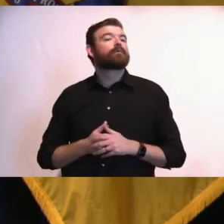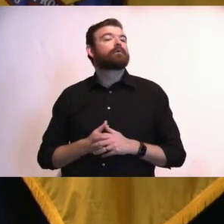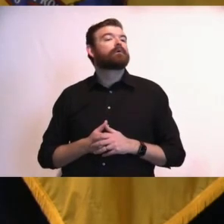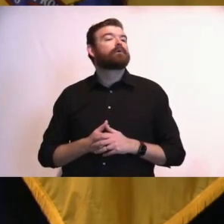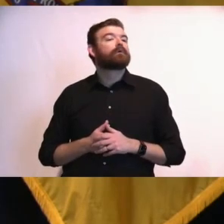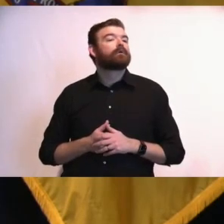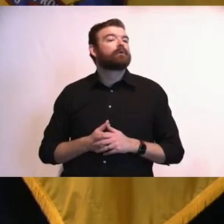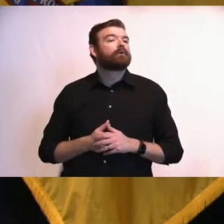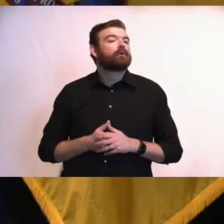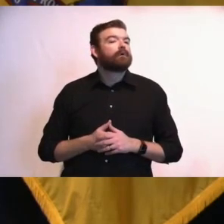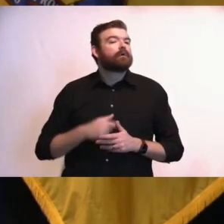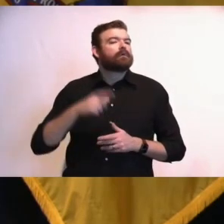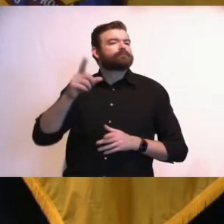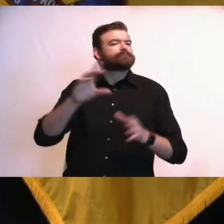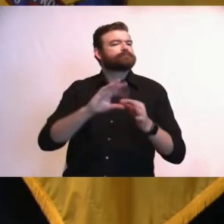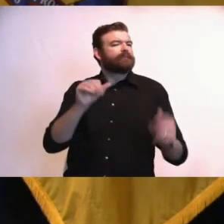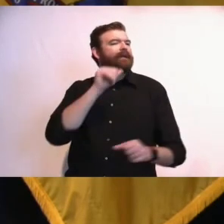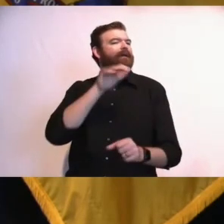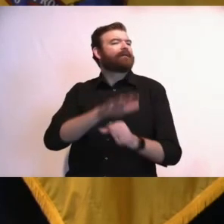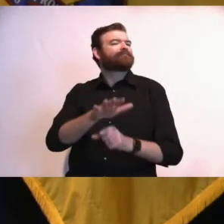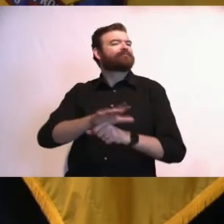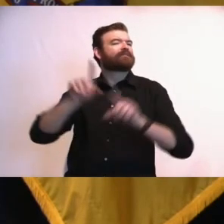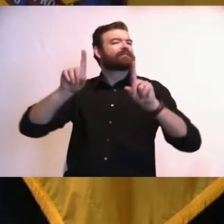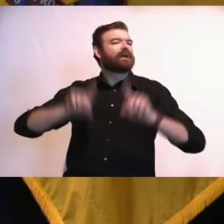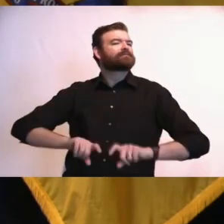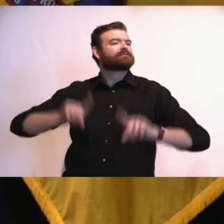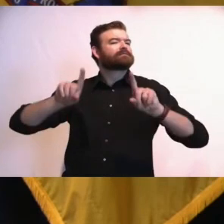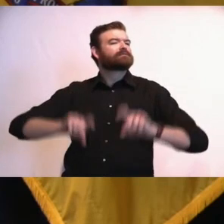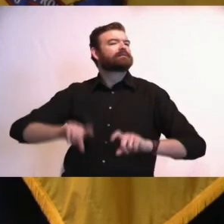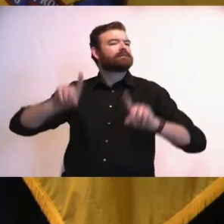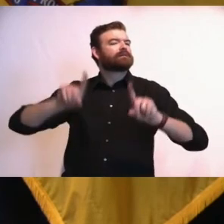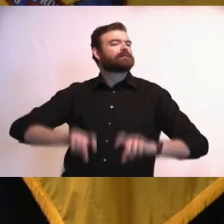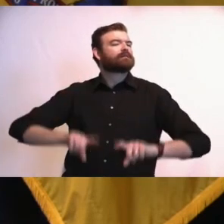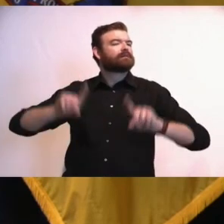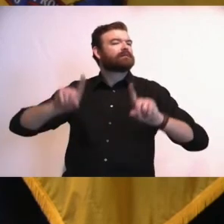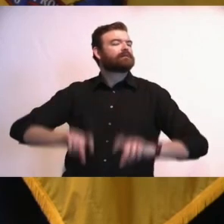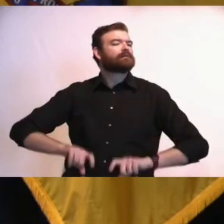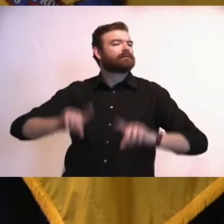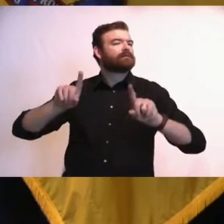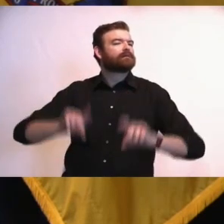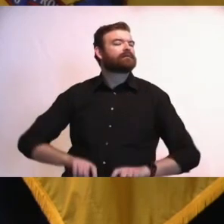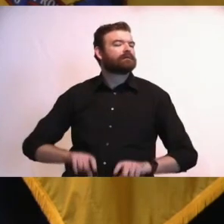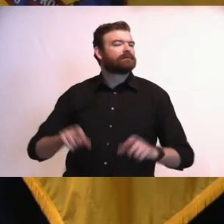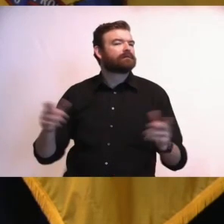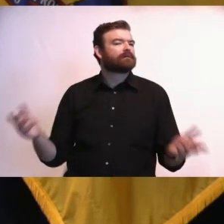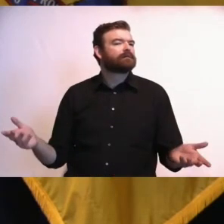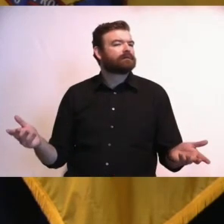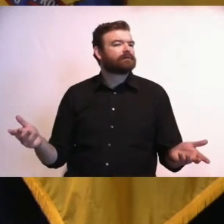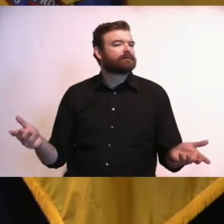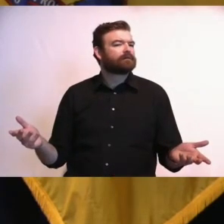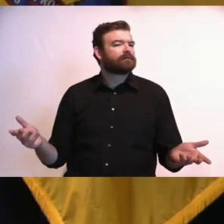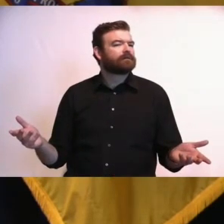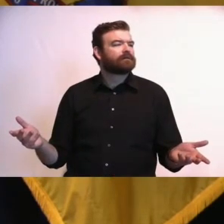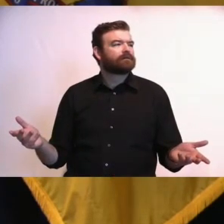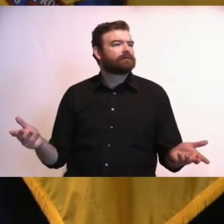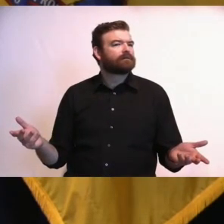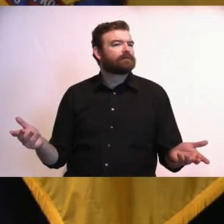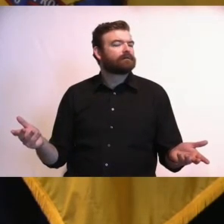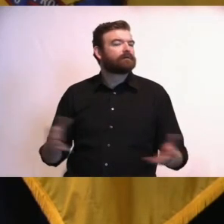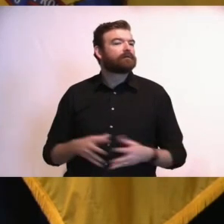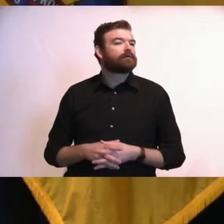barrier. And one last question, is the administration tracking people who have been vaccinated